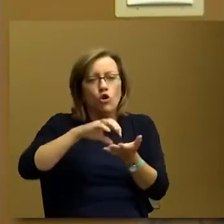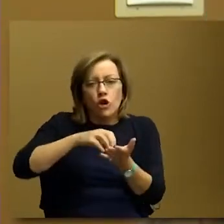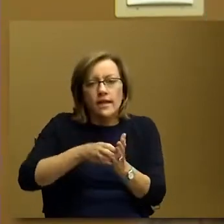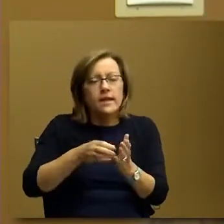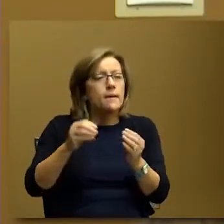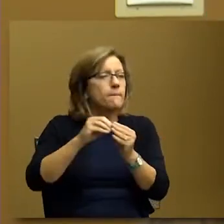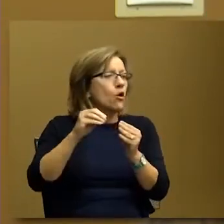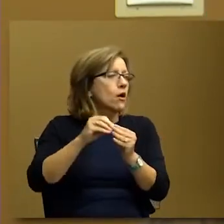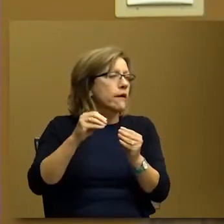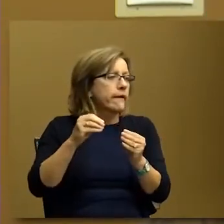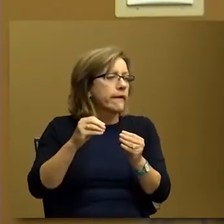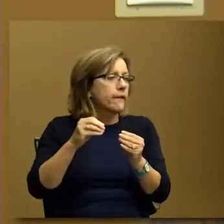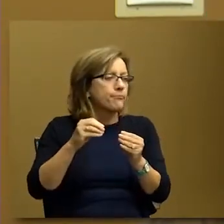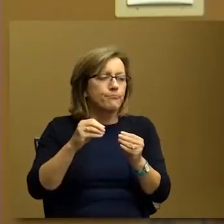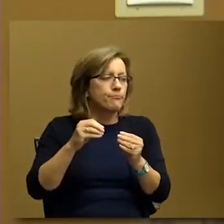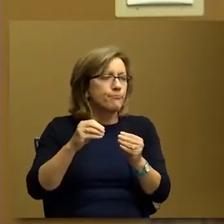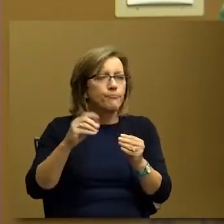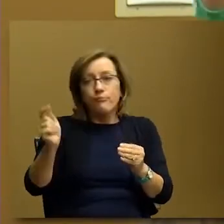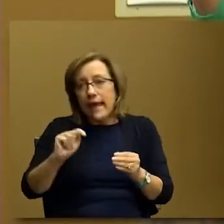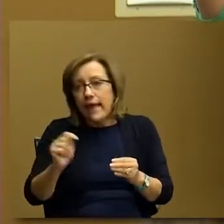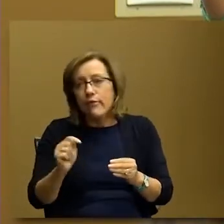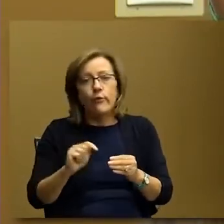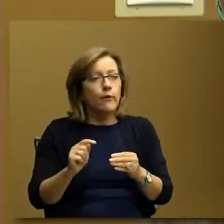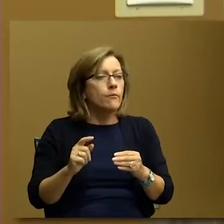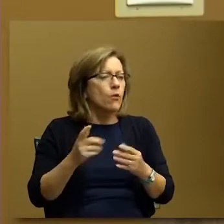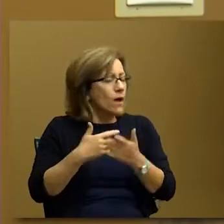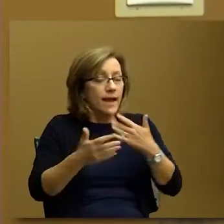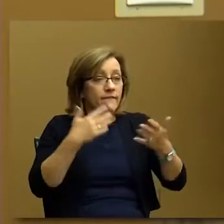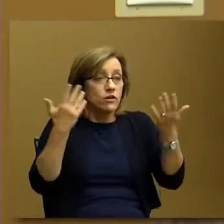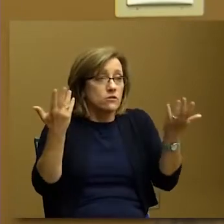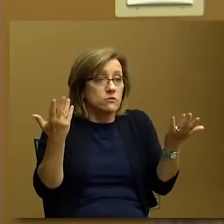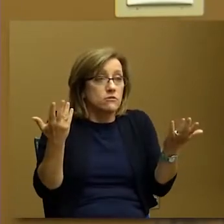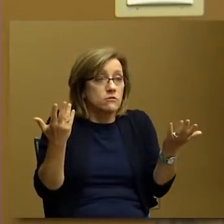or more bathroom or whatever it is.